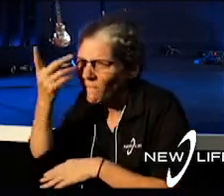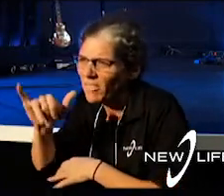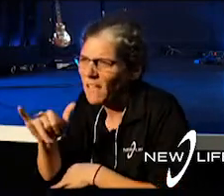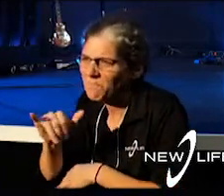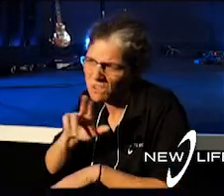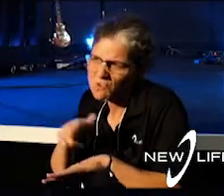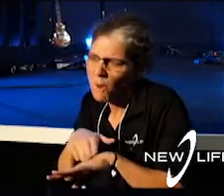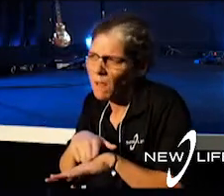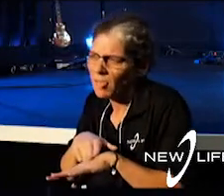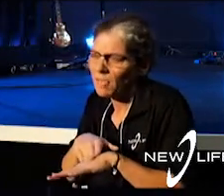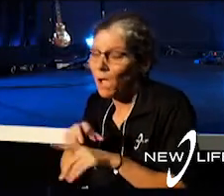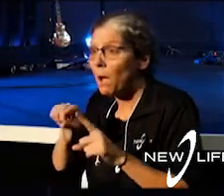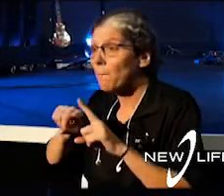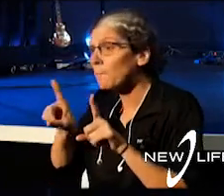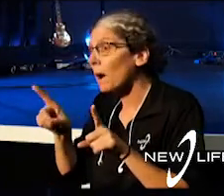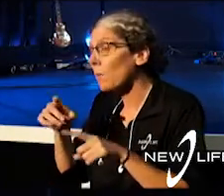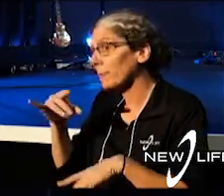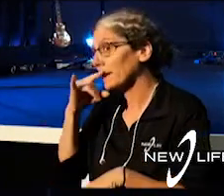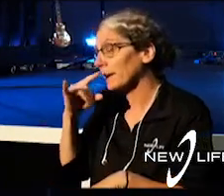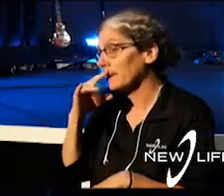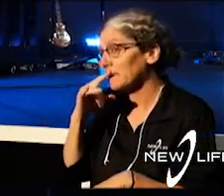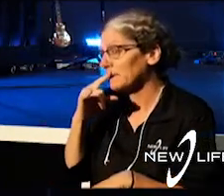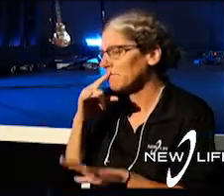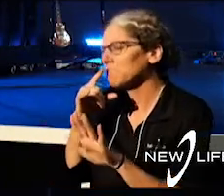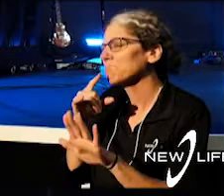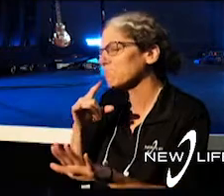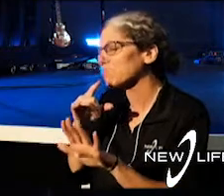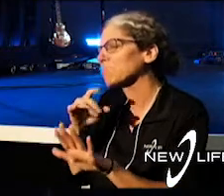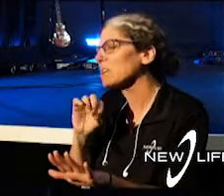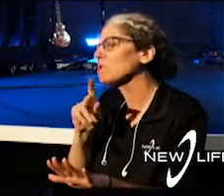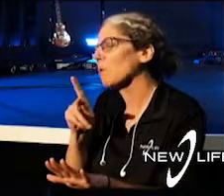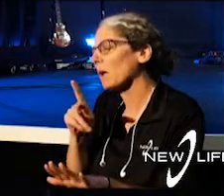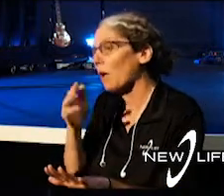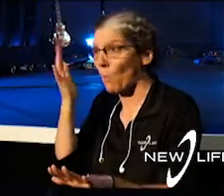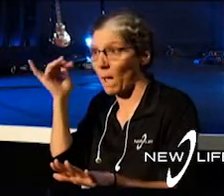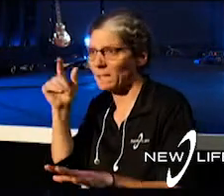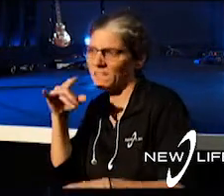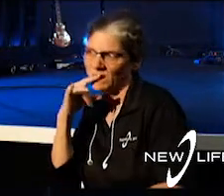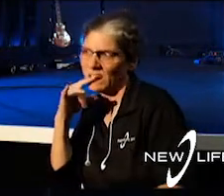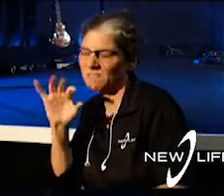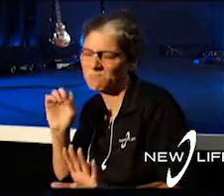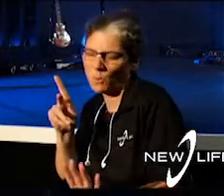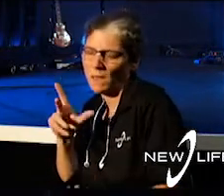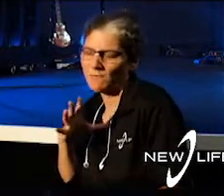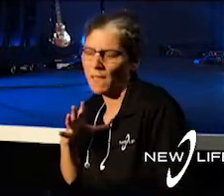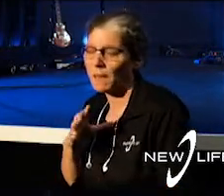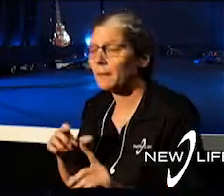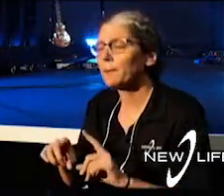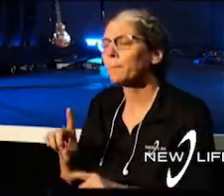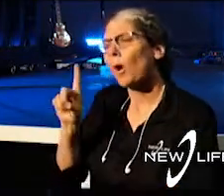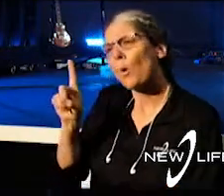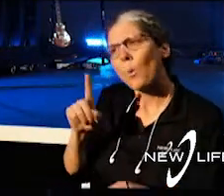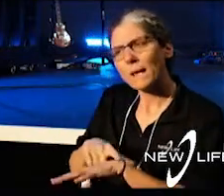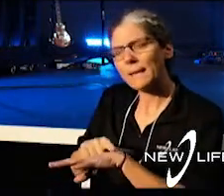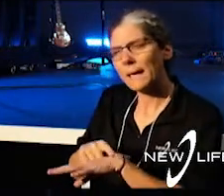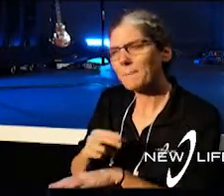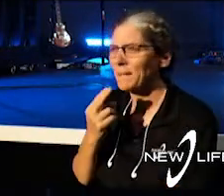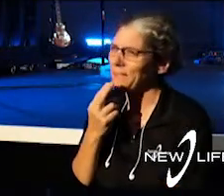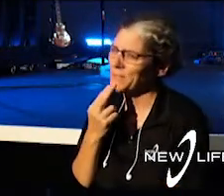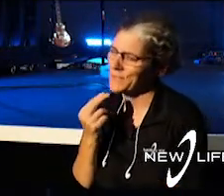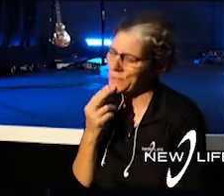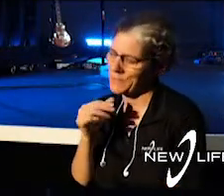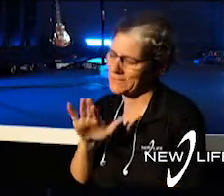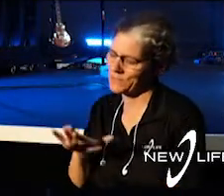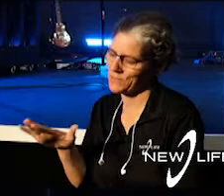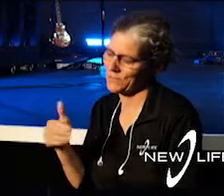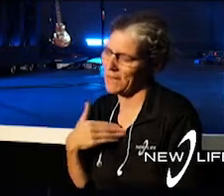they're kids, we can handle it gently because they're kids. And it's like, so one of my sweet little children growing